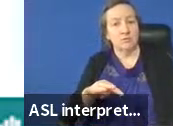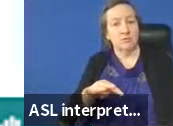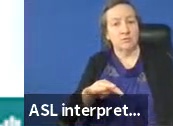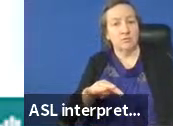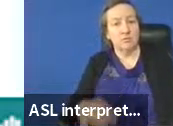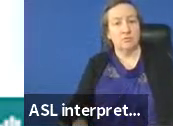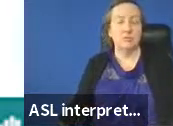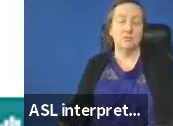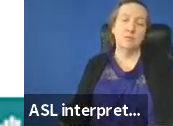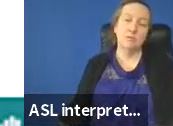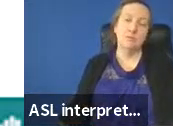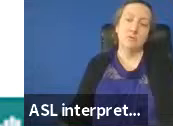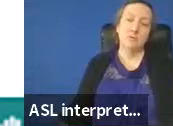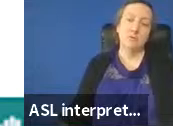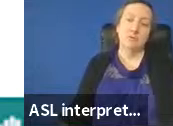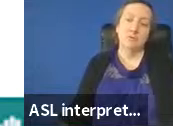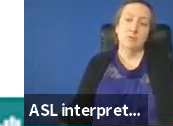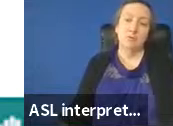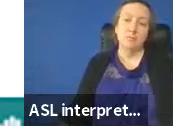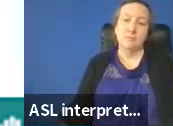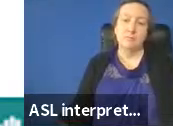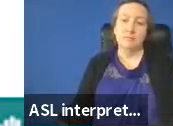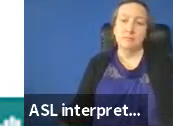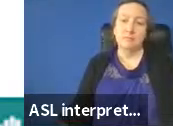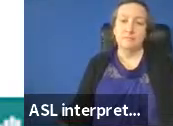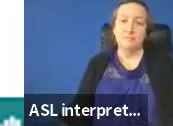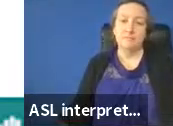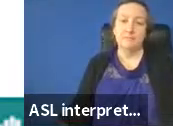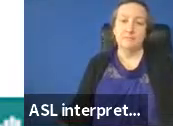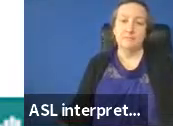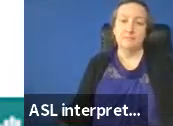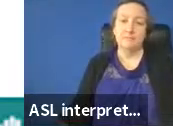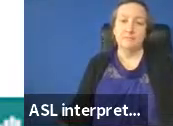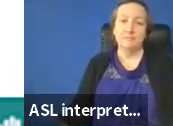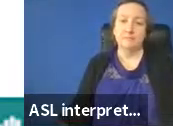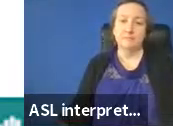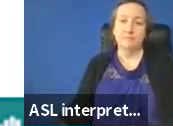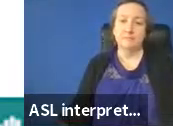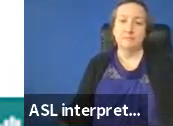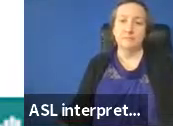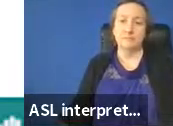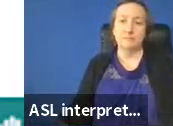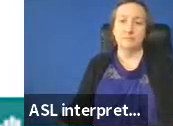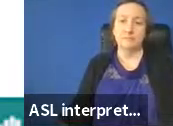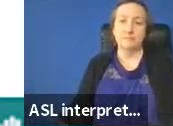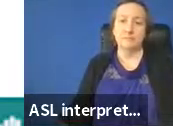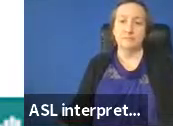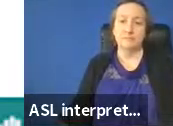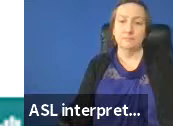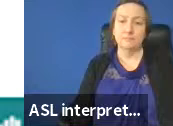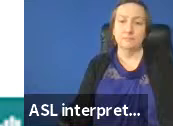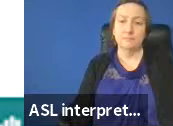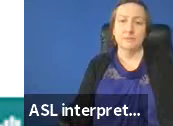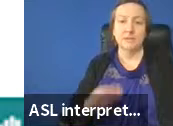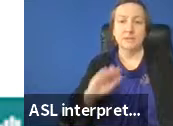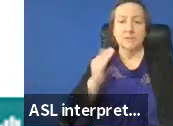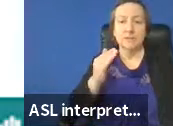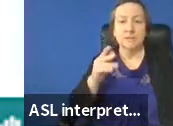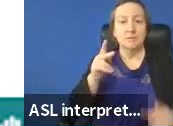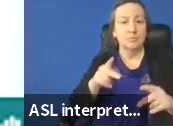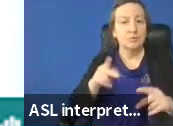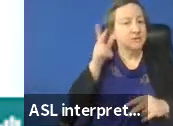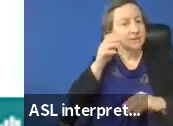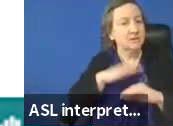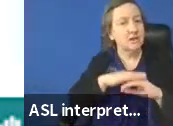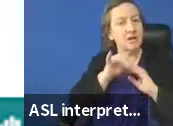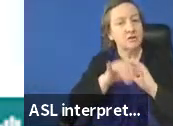Longer than any of you. Because my future is and I'm scared of what looks like they're listening on YouTube, Roberta. So, but